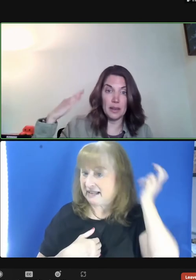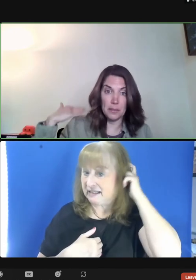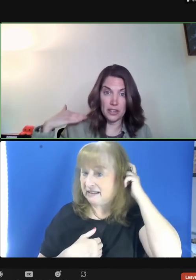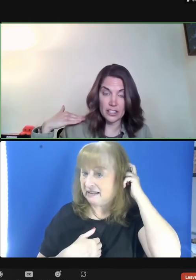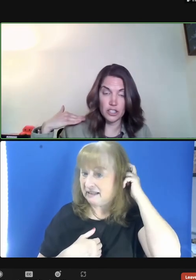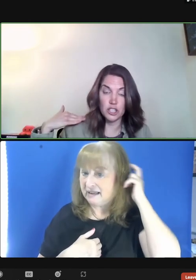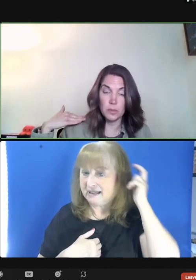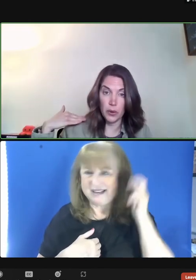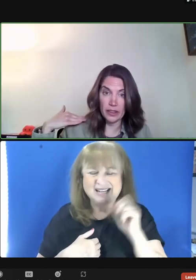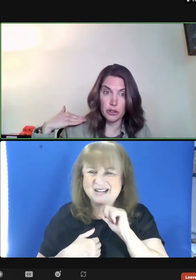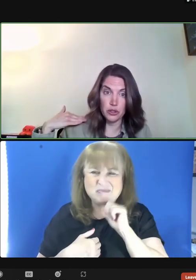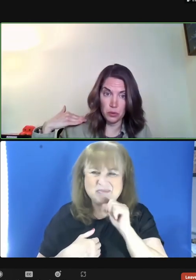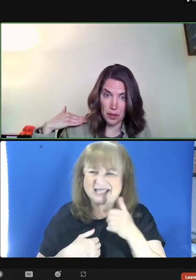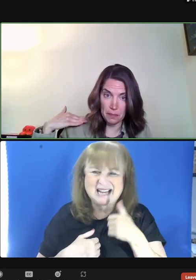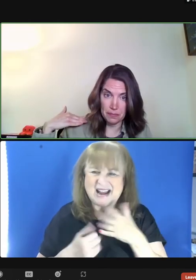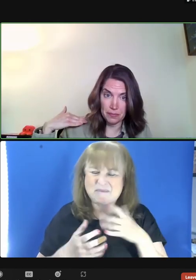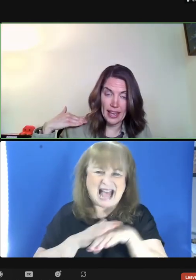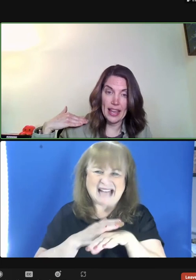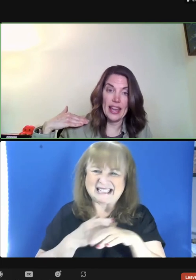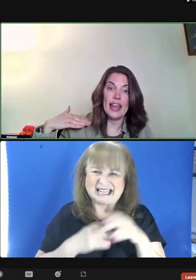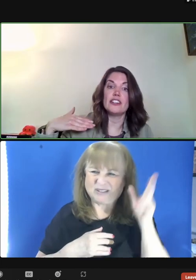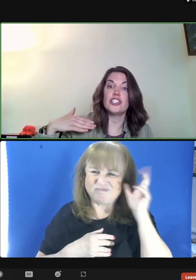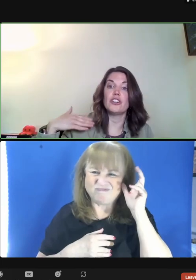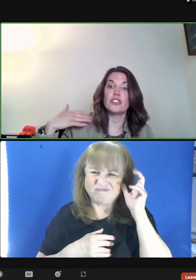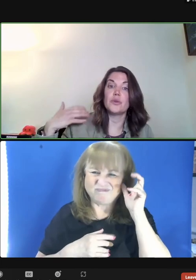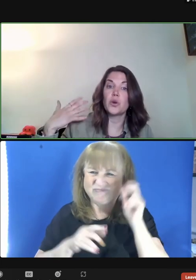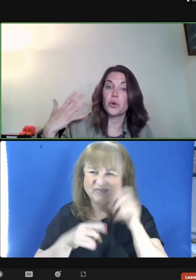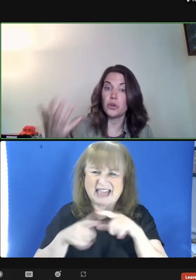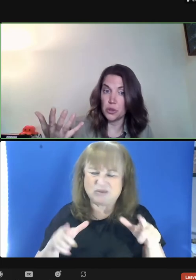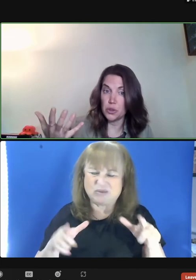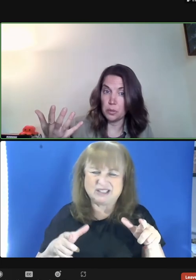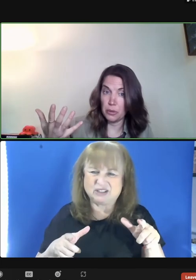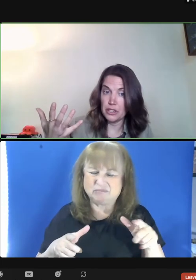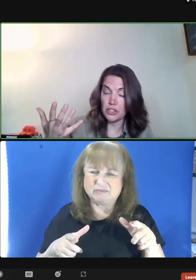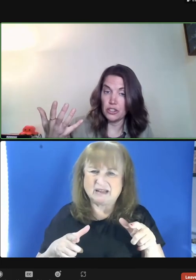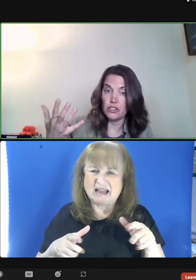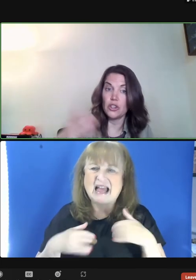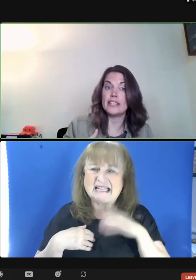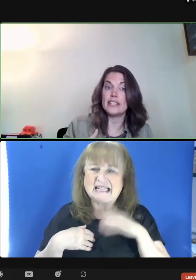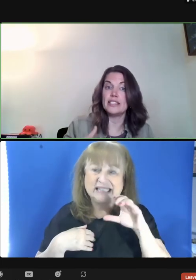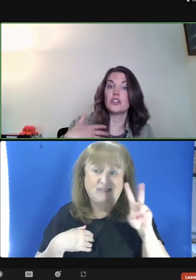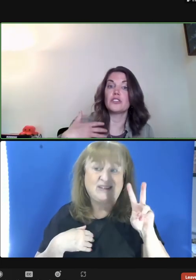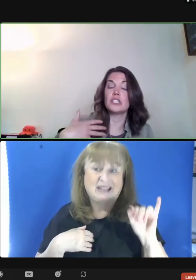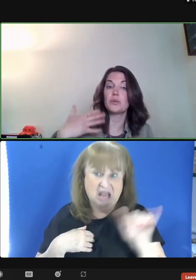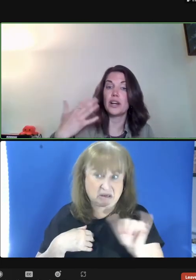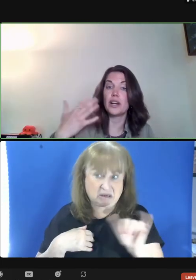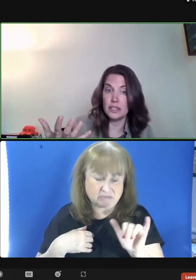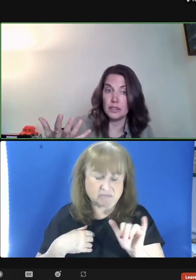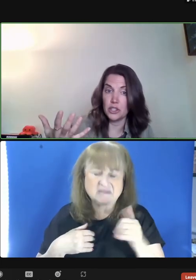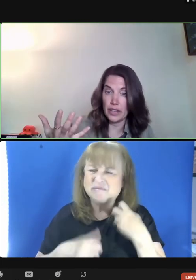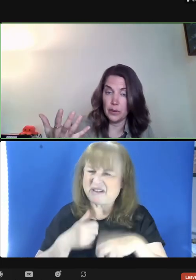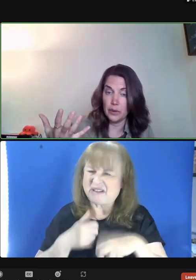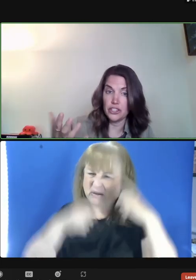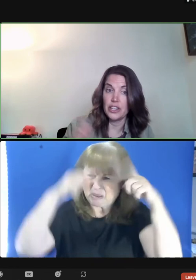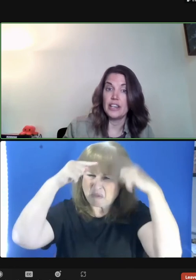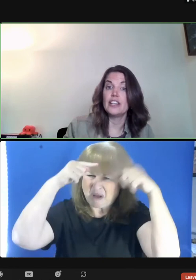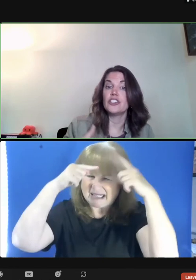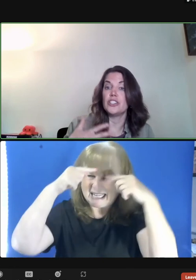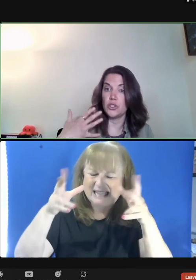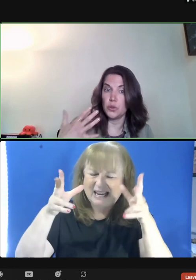but does not get much access to spoken language through them. And she also has cortical visual impairment, so has difficulties processing